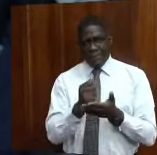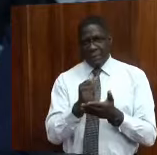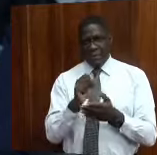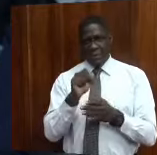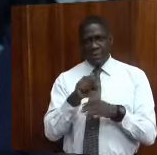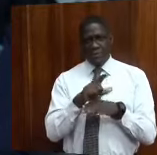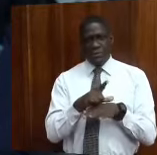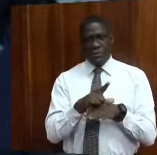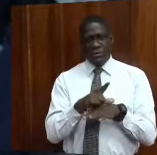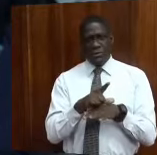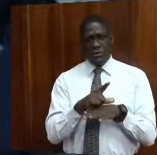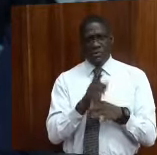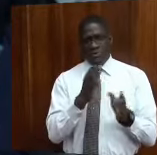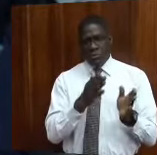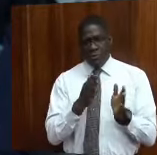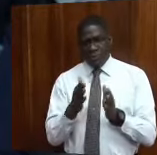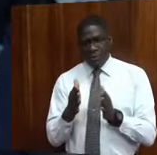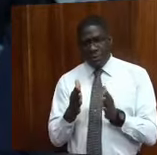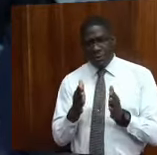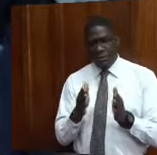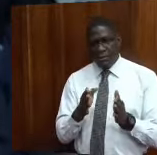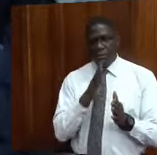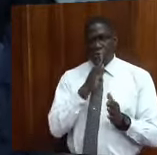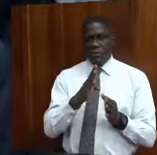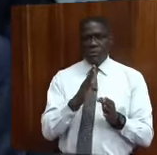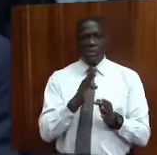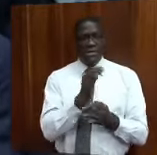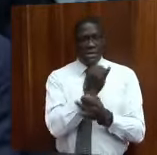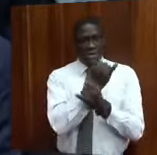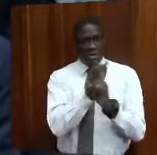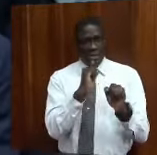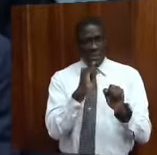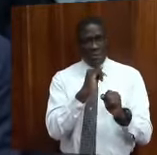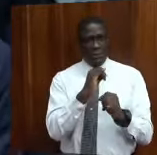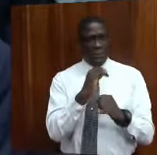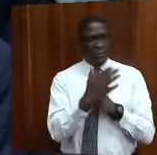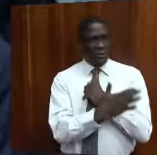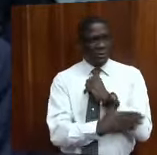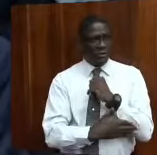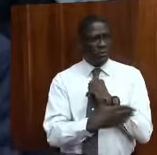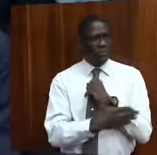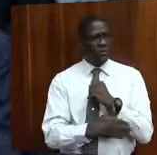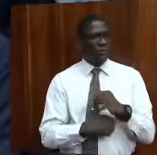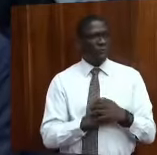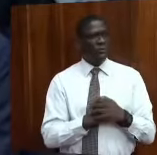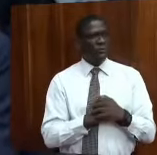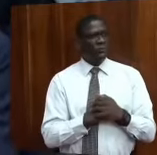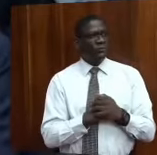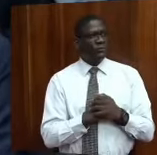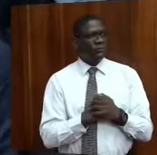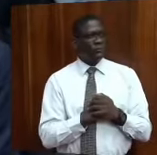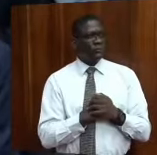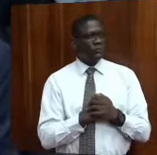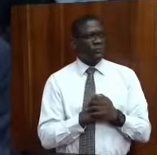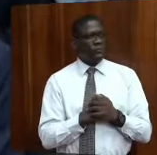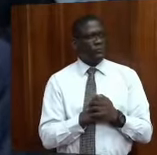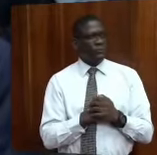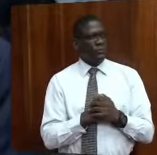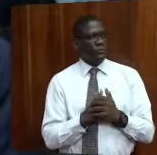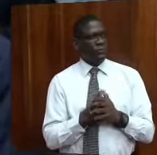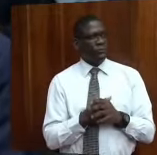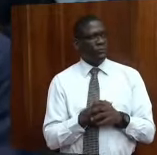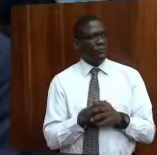can forget that from 1997 to 2006, it was the St. Lucia Labour Party that was called back